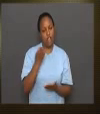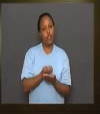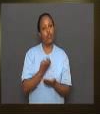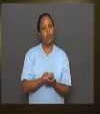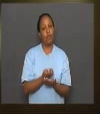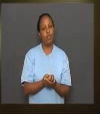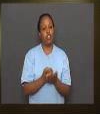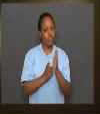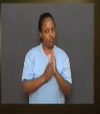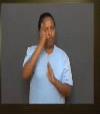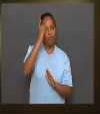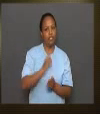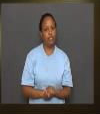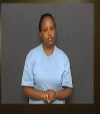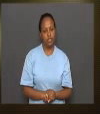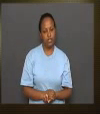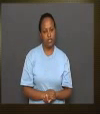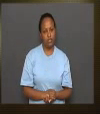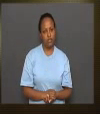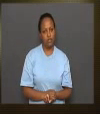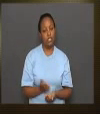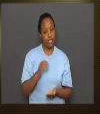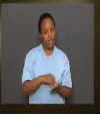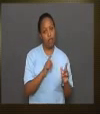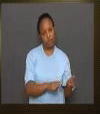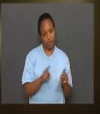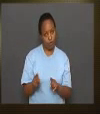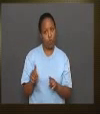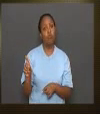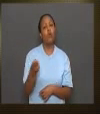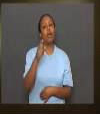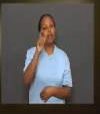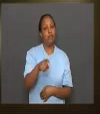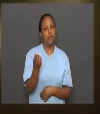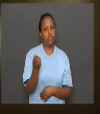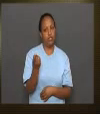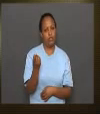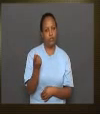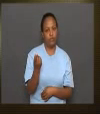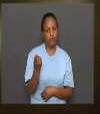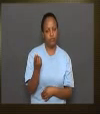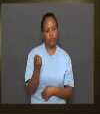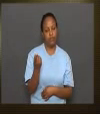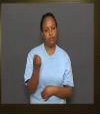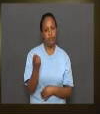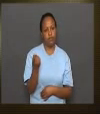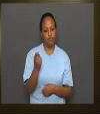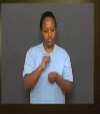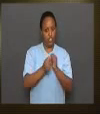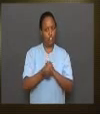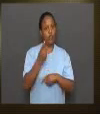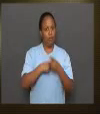economic development. They should also be able to develop as circumstances